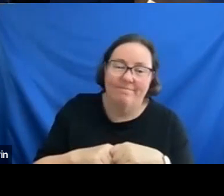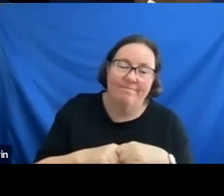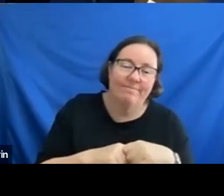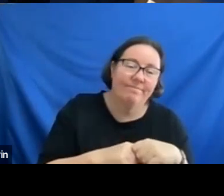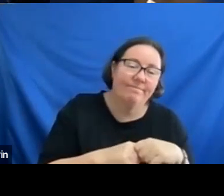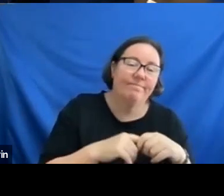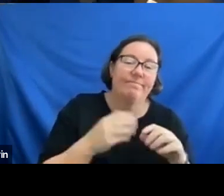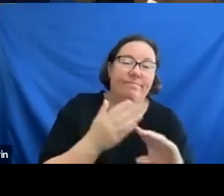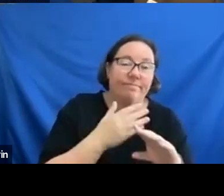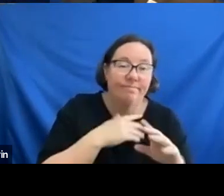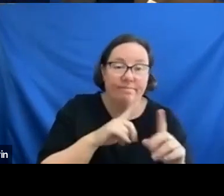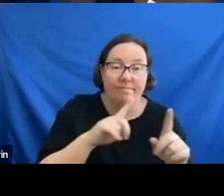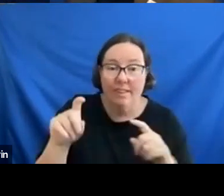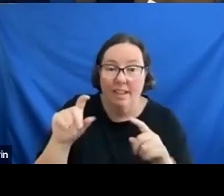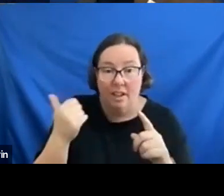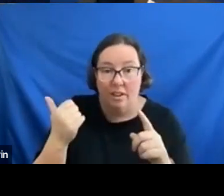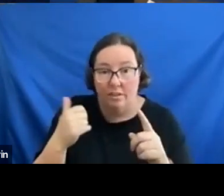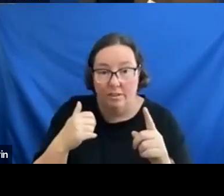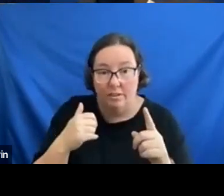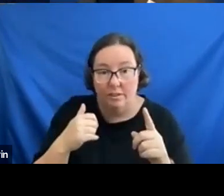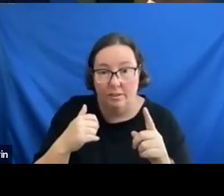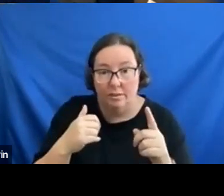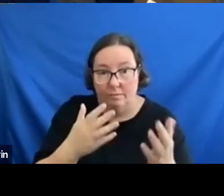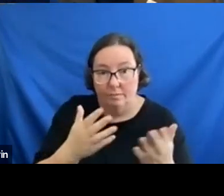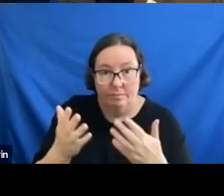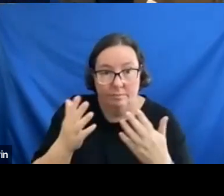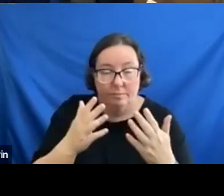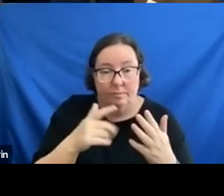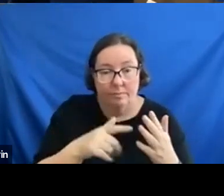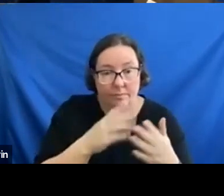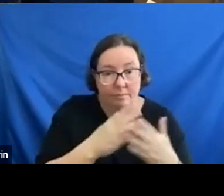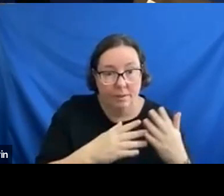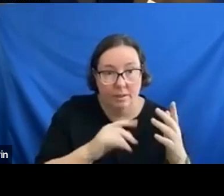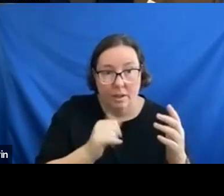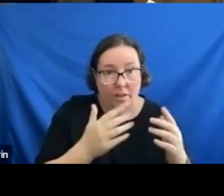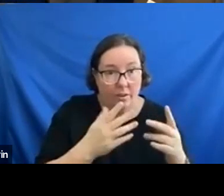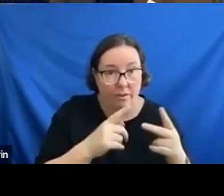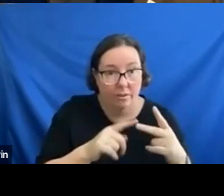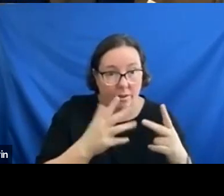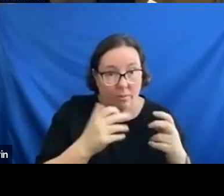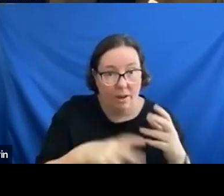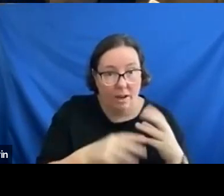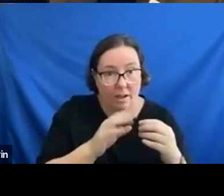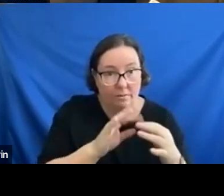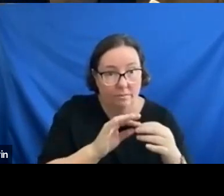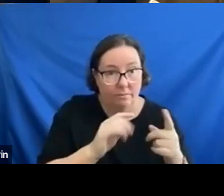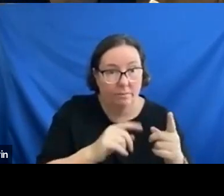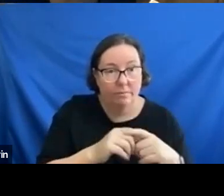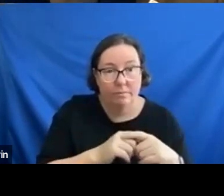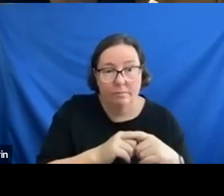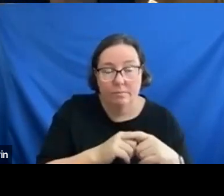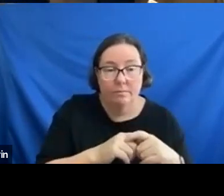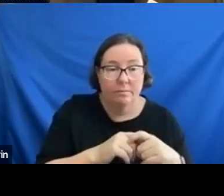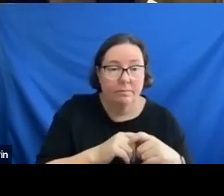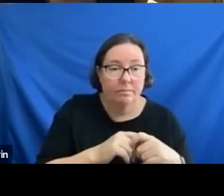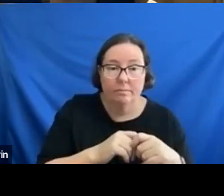I ask if anyone else wants to contribute to this portion, was there anything else that you wanted to add, or were you? I mean,